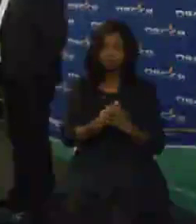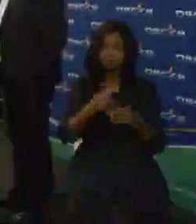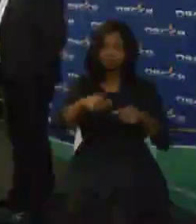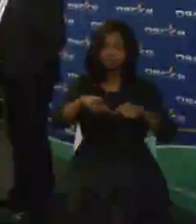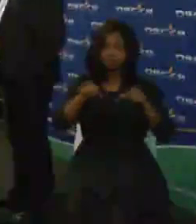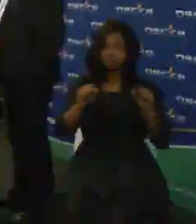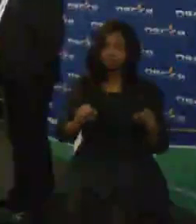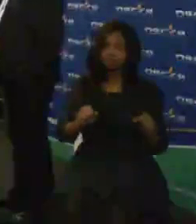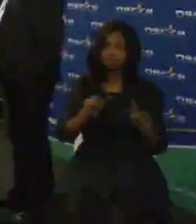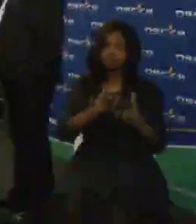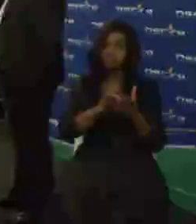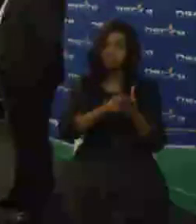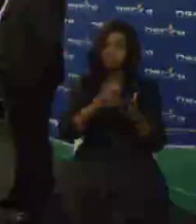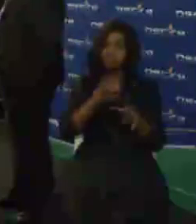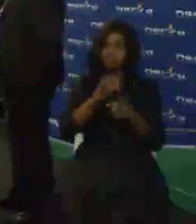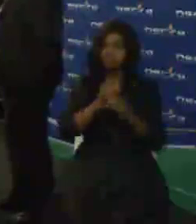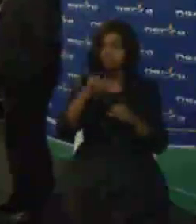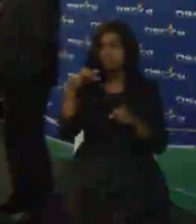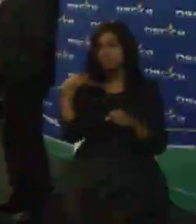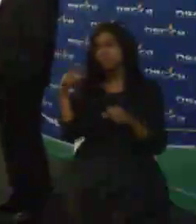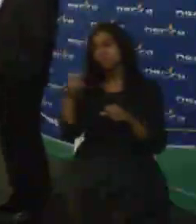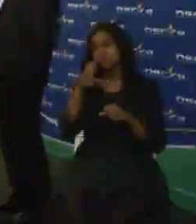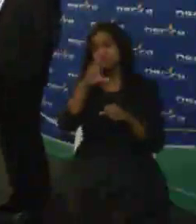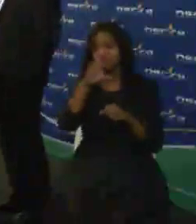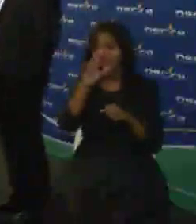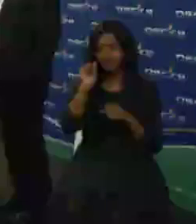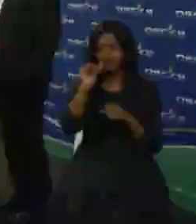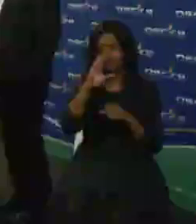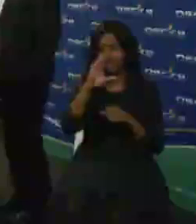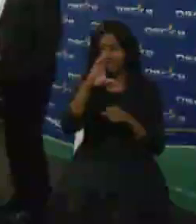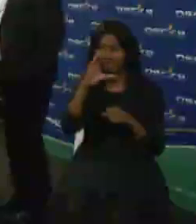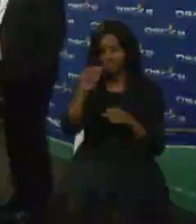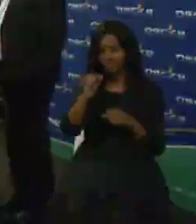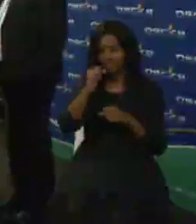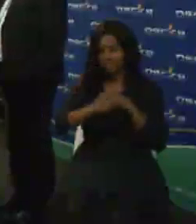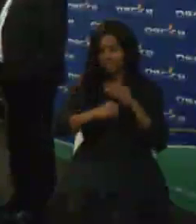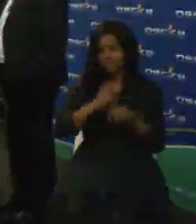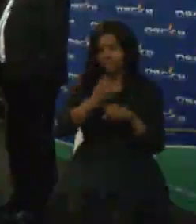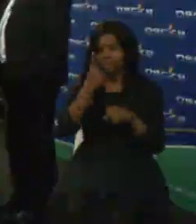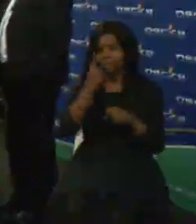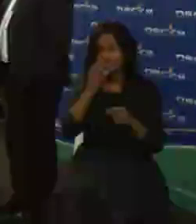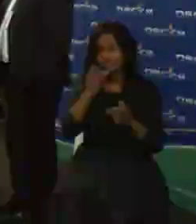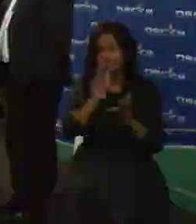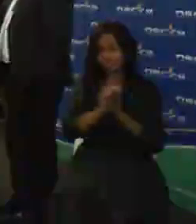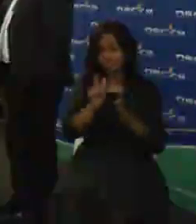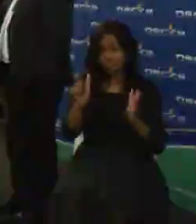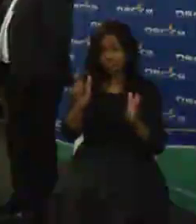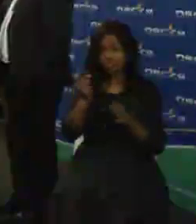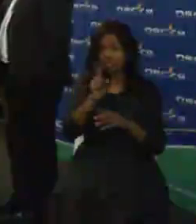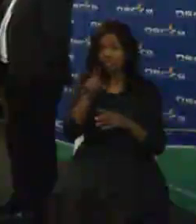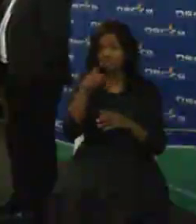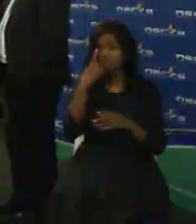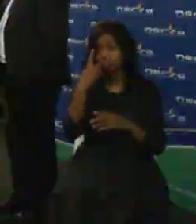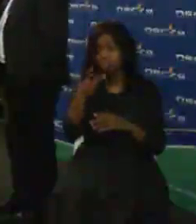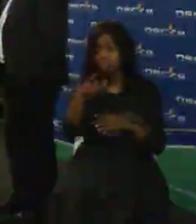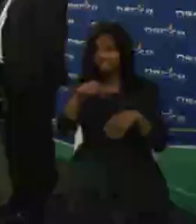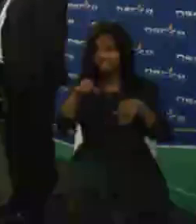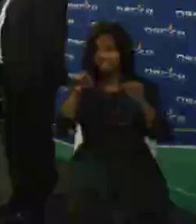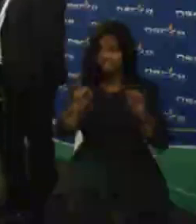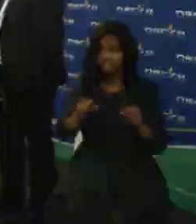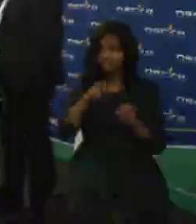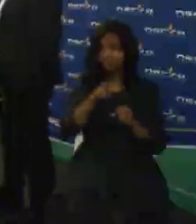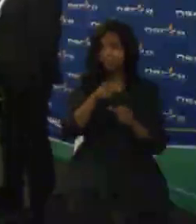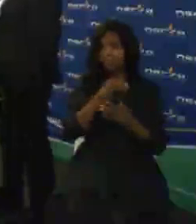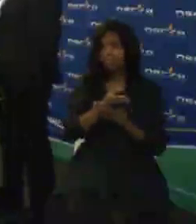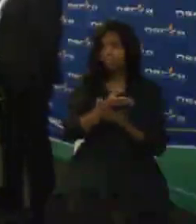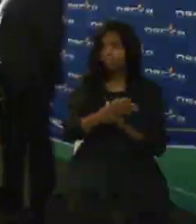Chair, just to get back to the RCA for year 2017, what you will see, the Chair, as we